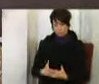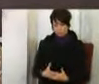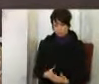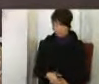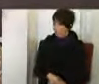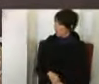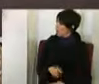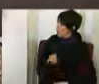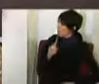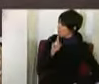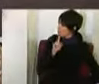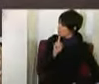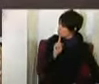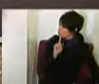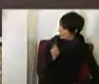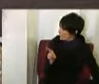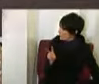Really?